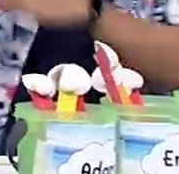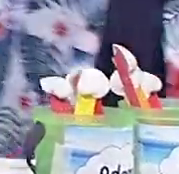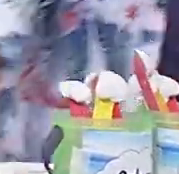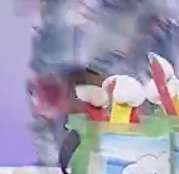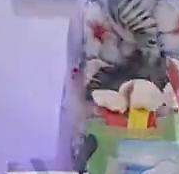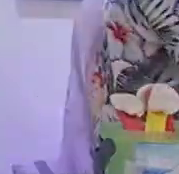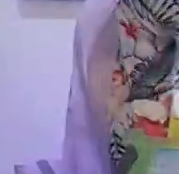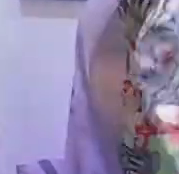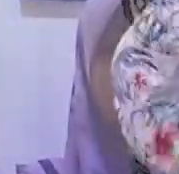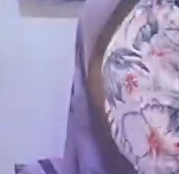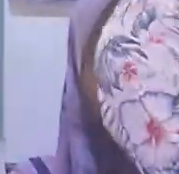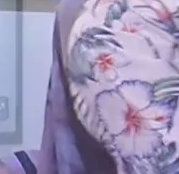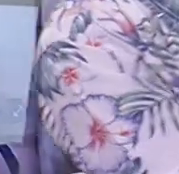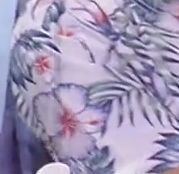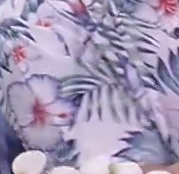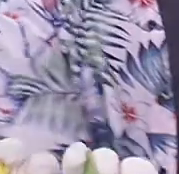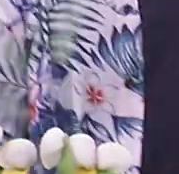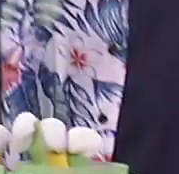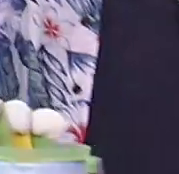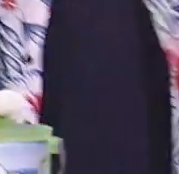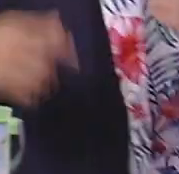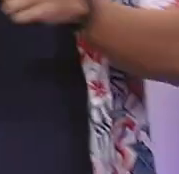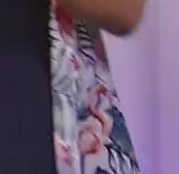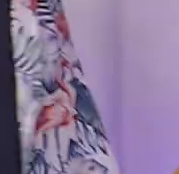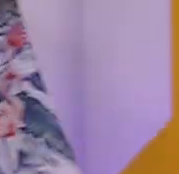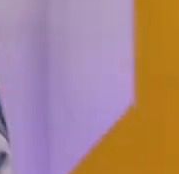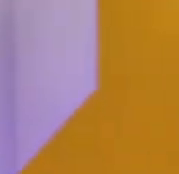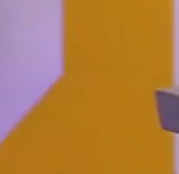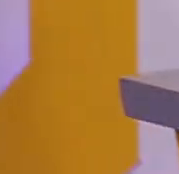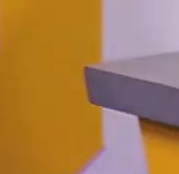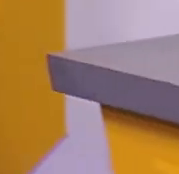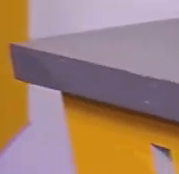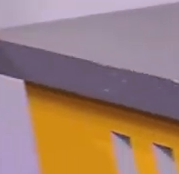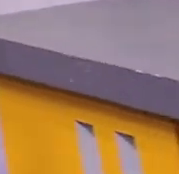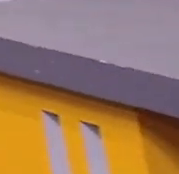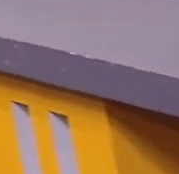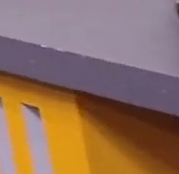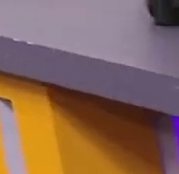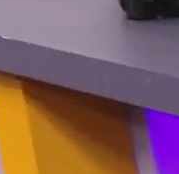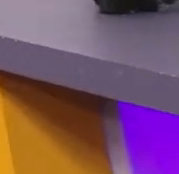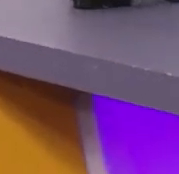Chris. Let's take a photo. Let's catch a fish.